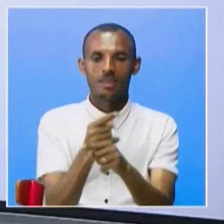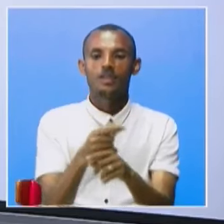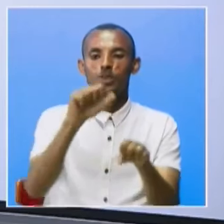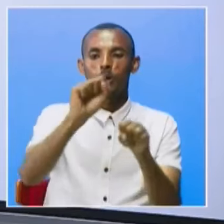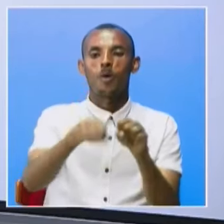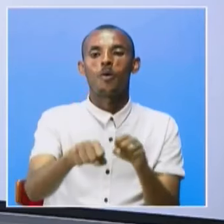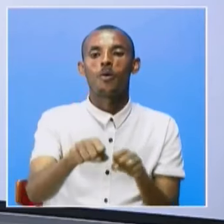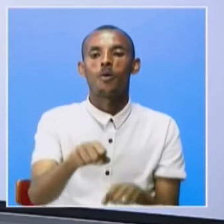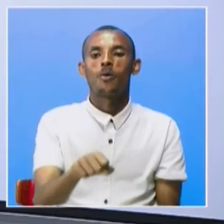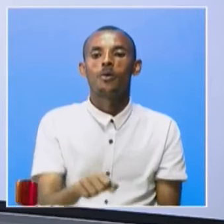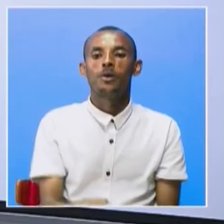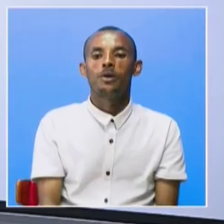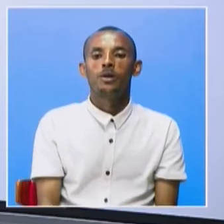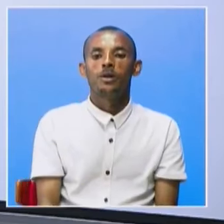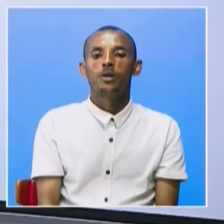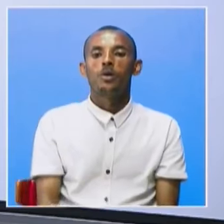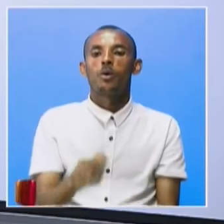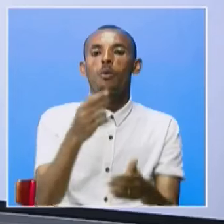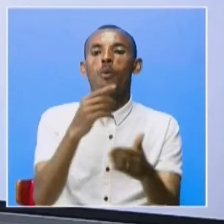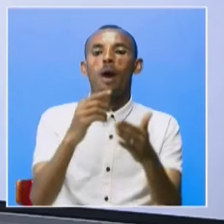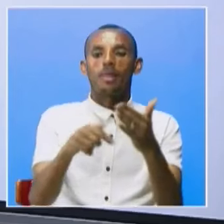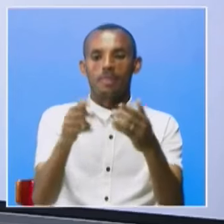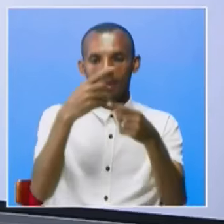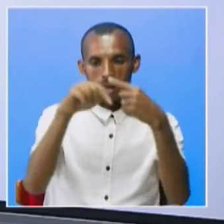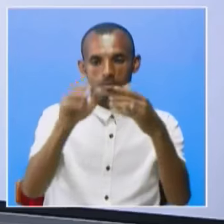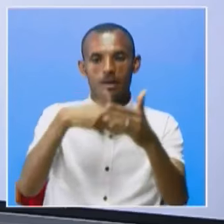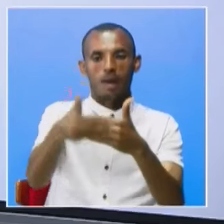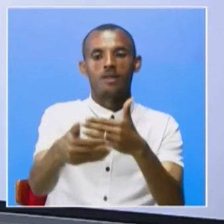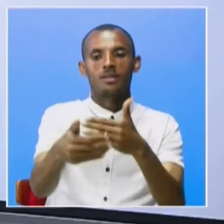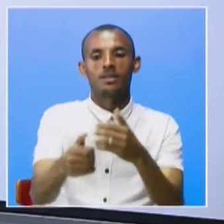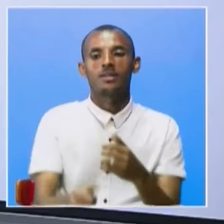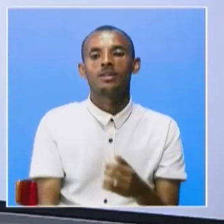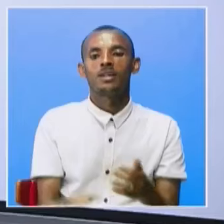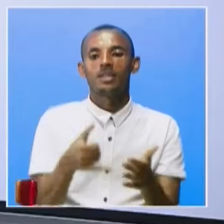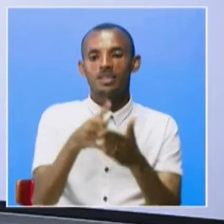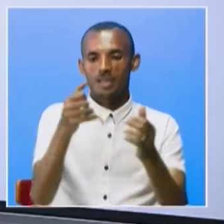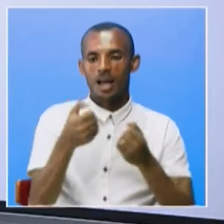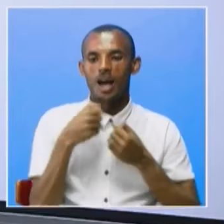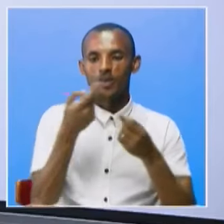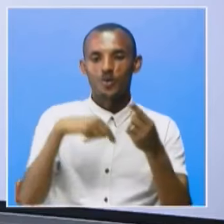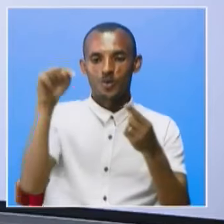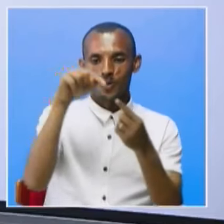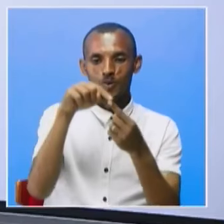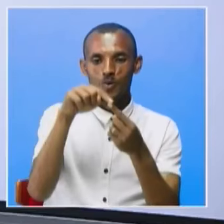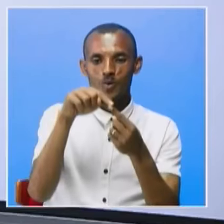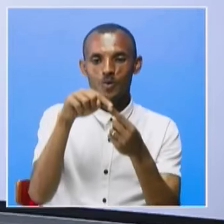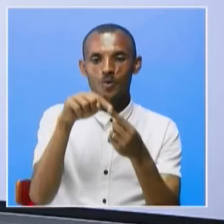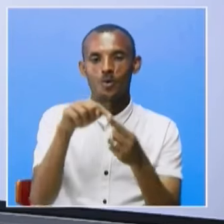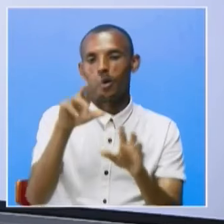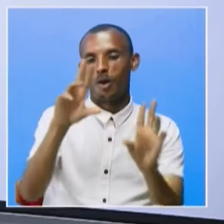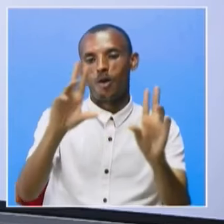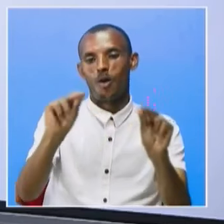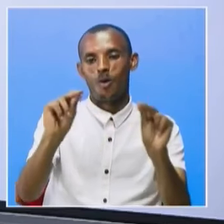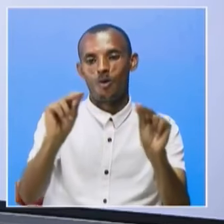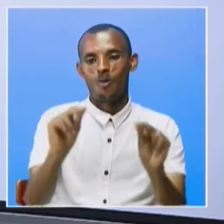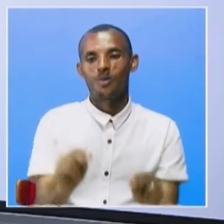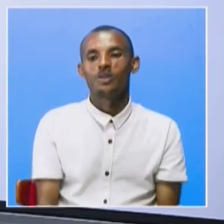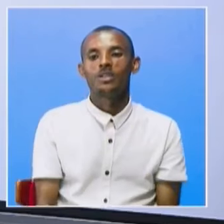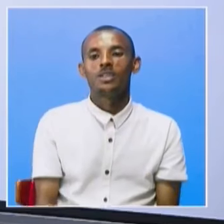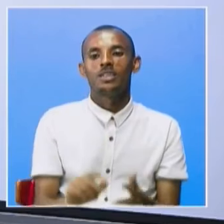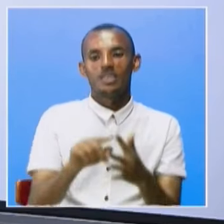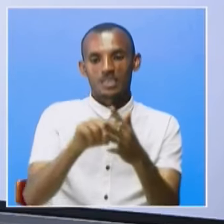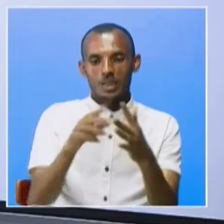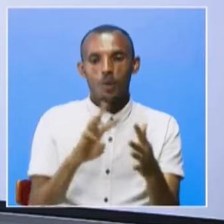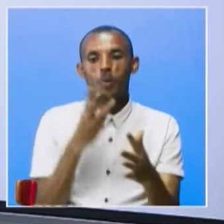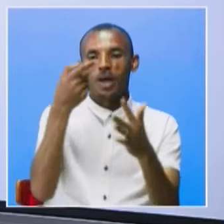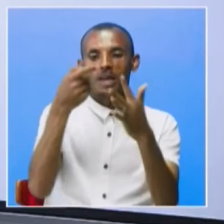So, what comes next? Is it has to? No. Since we